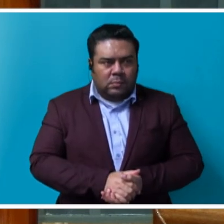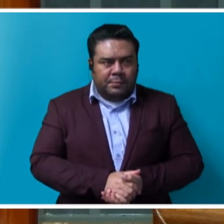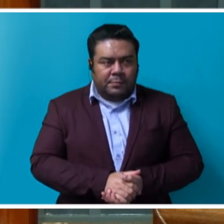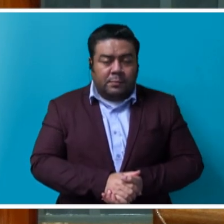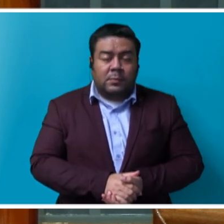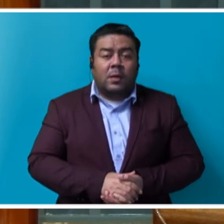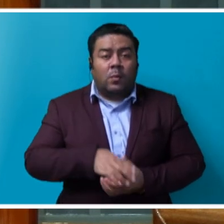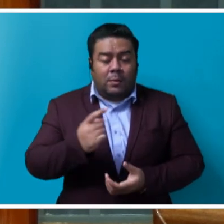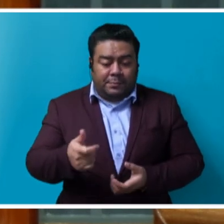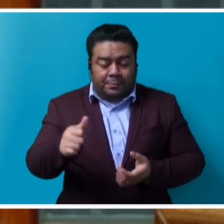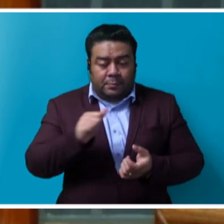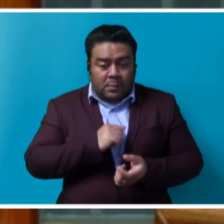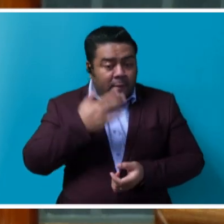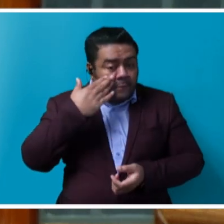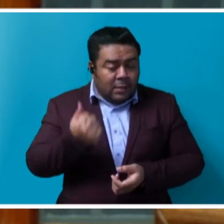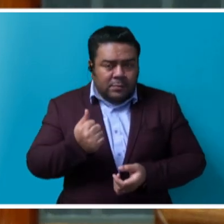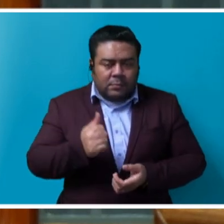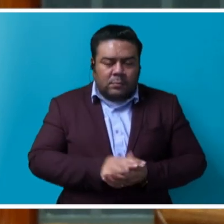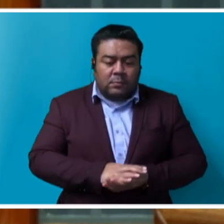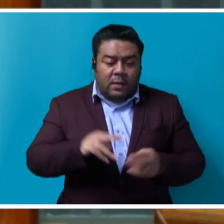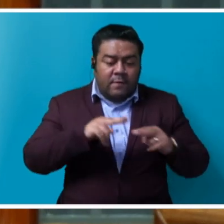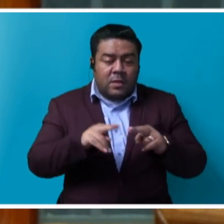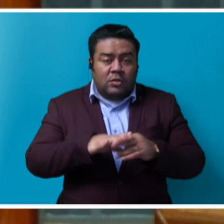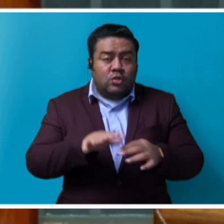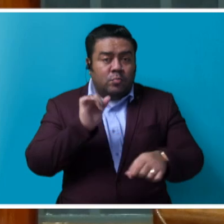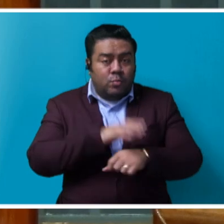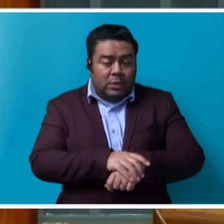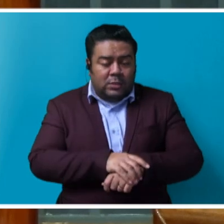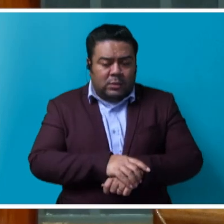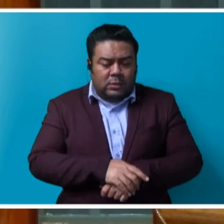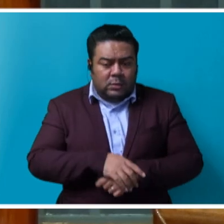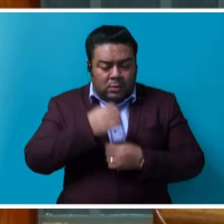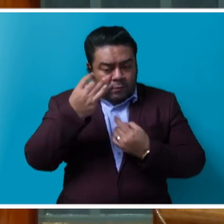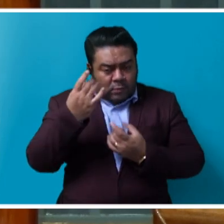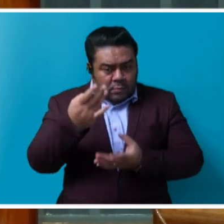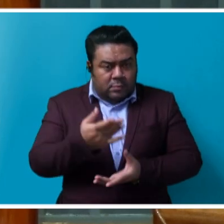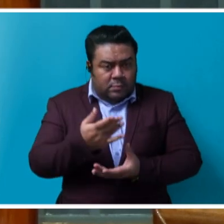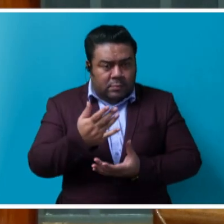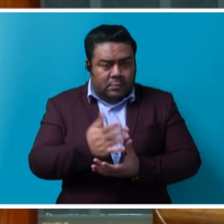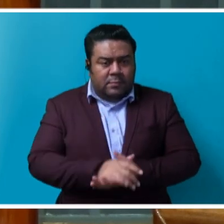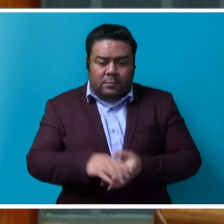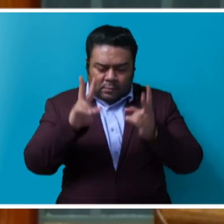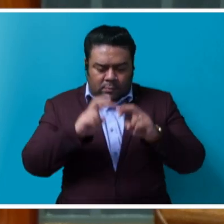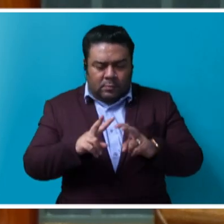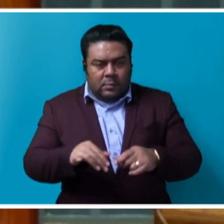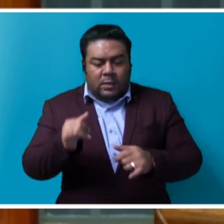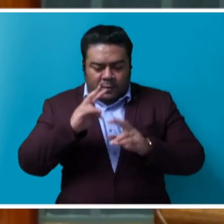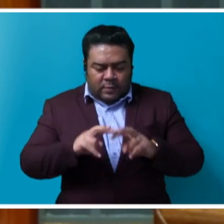Immediately after the bullet casing was discovered, Fiji police were notified and conducted an initial